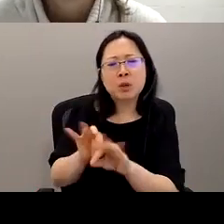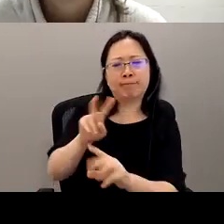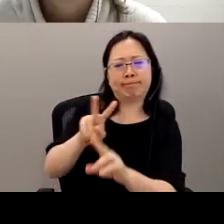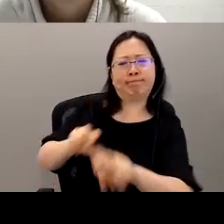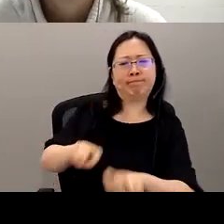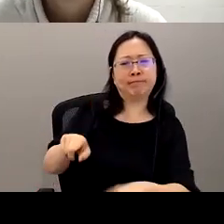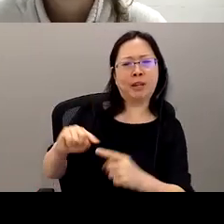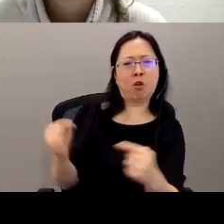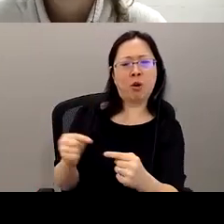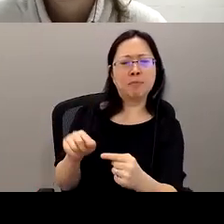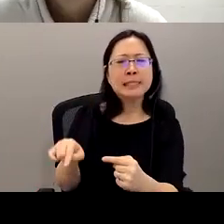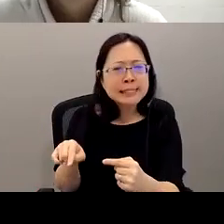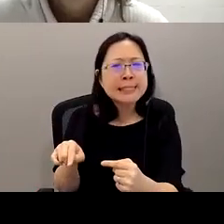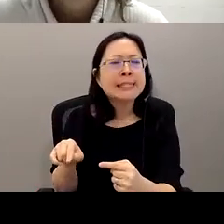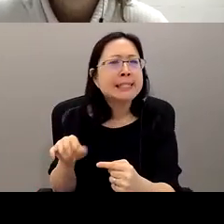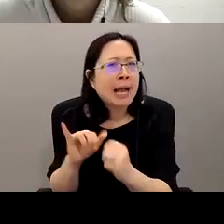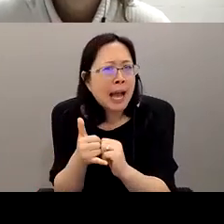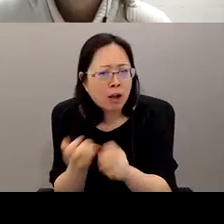of being a restorative community?